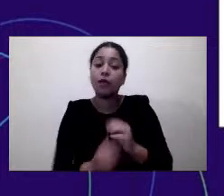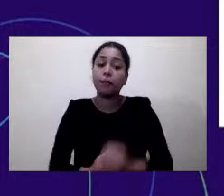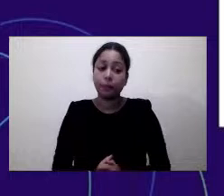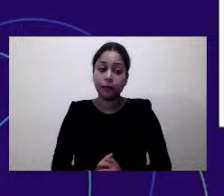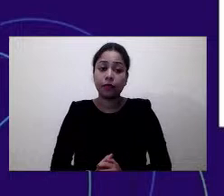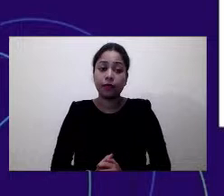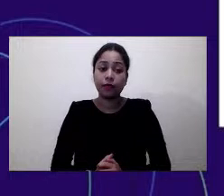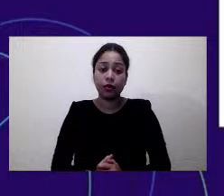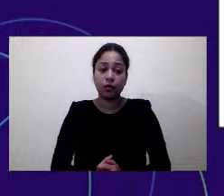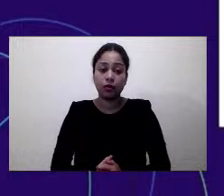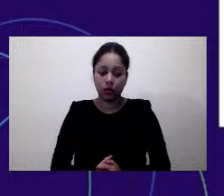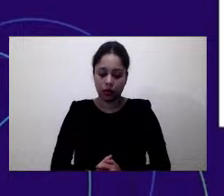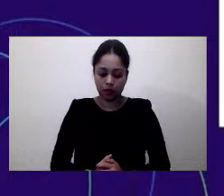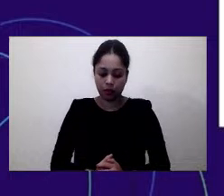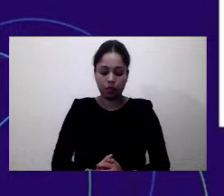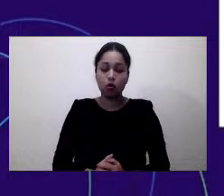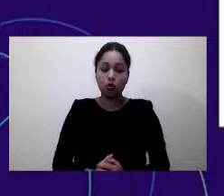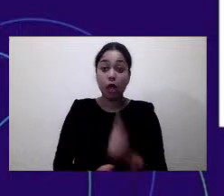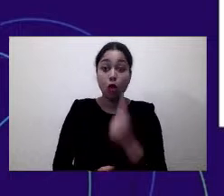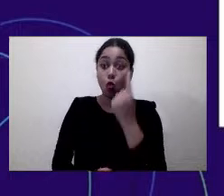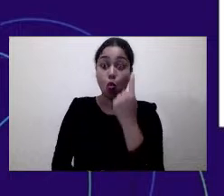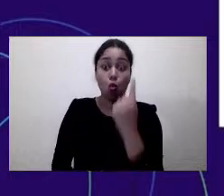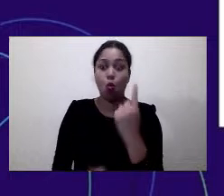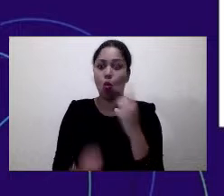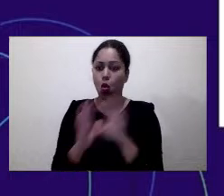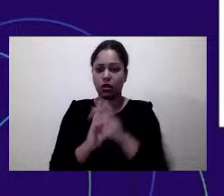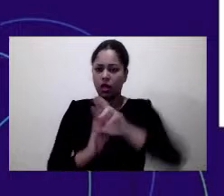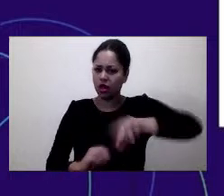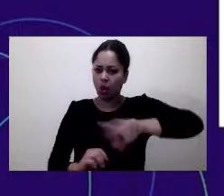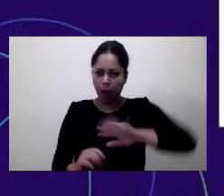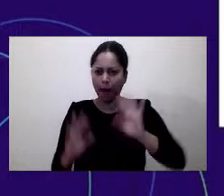definition for formative assessment, but one thing that we cannot